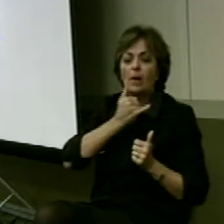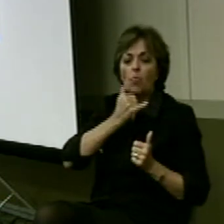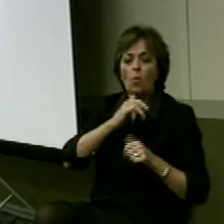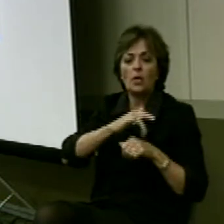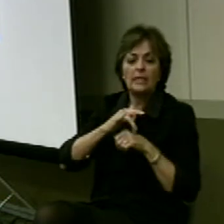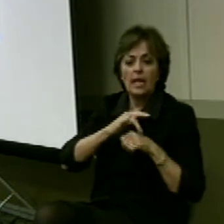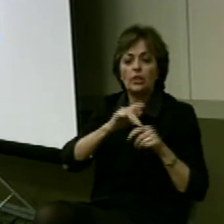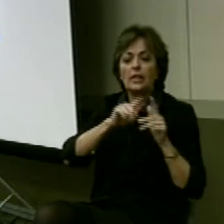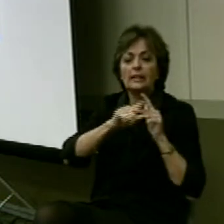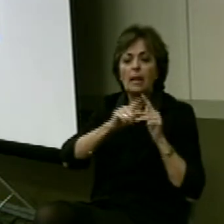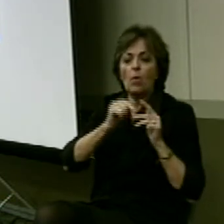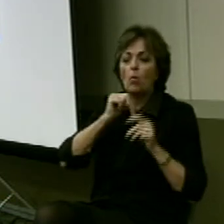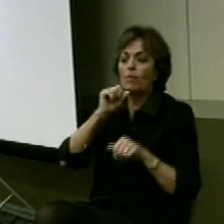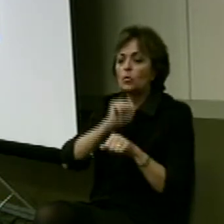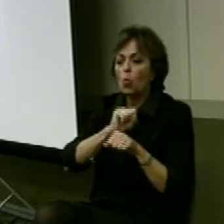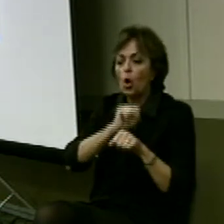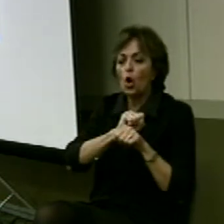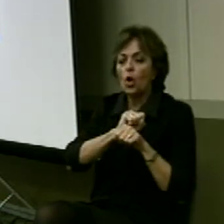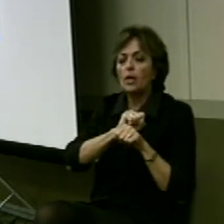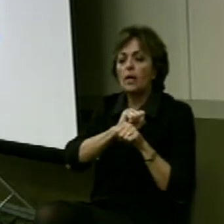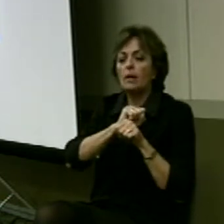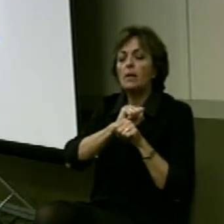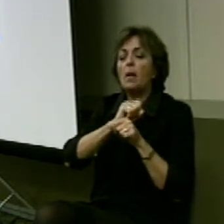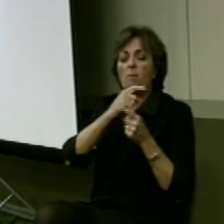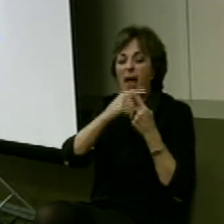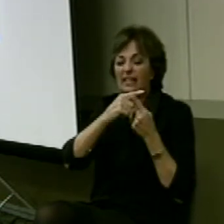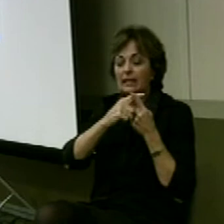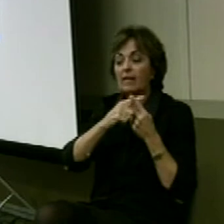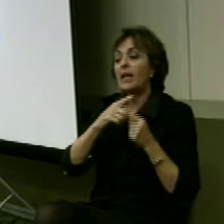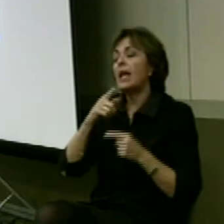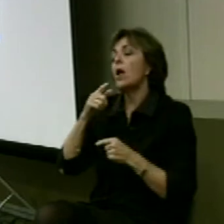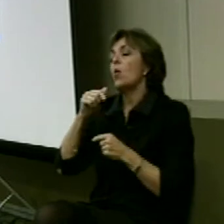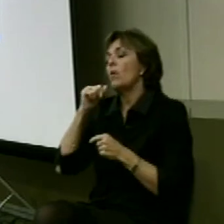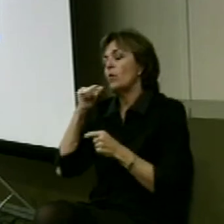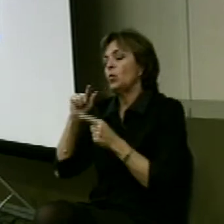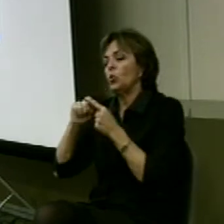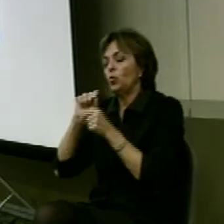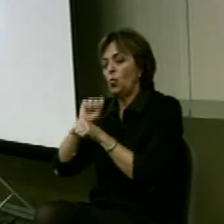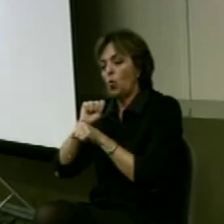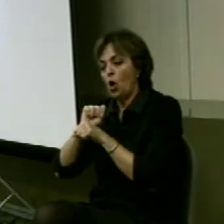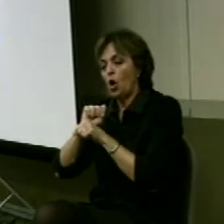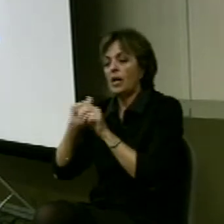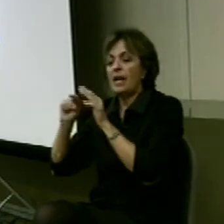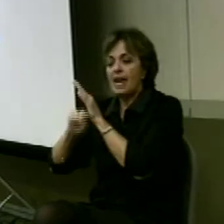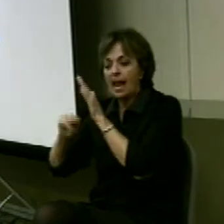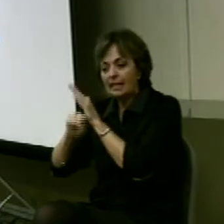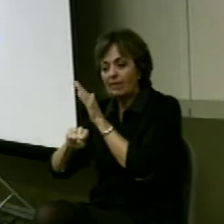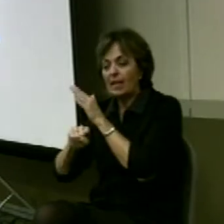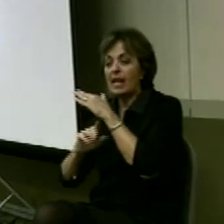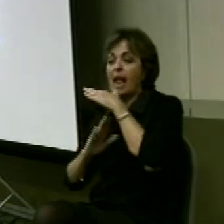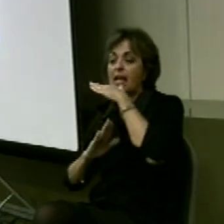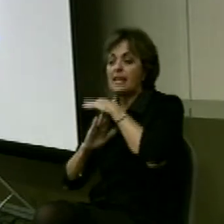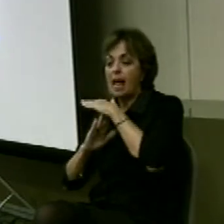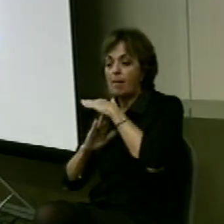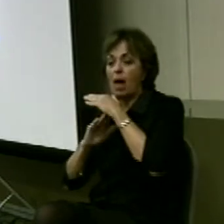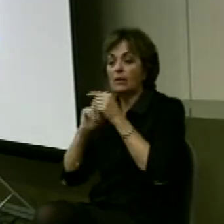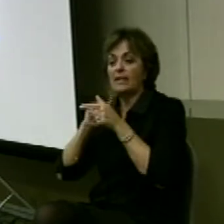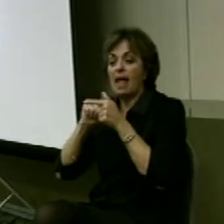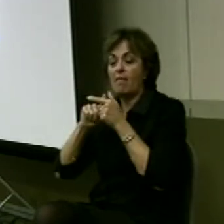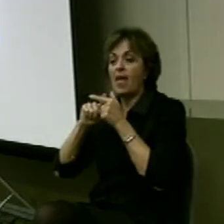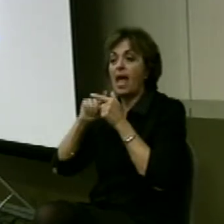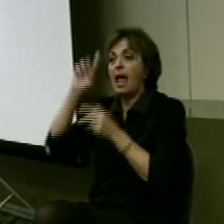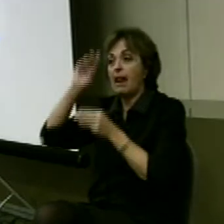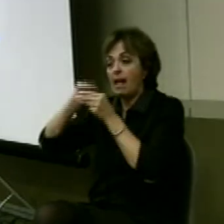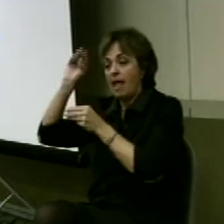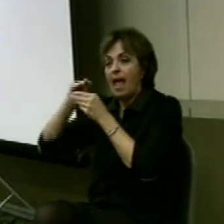for aggressive, inappropriate touching, escape, refusal to work positively, refusal to work negatively, timeouts, and then